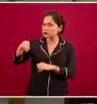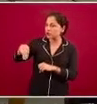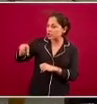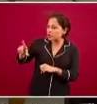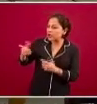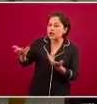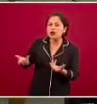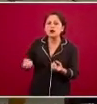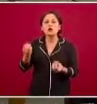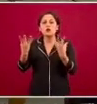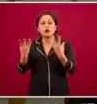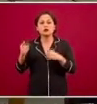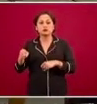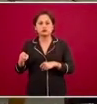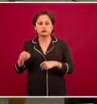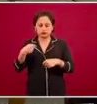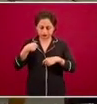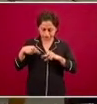set.